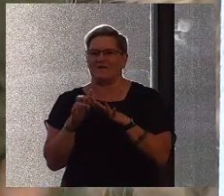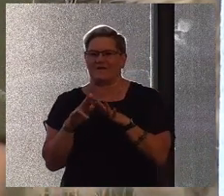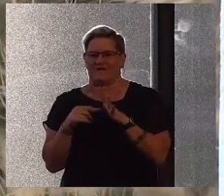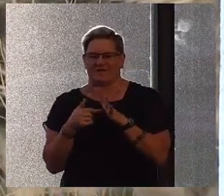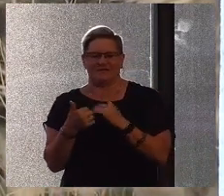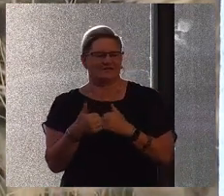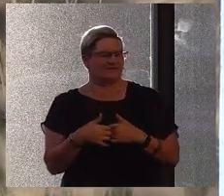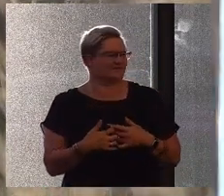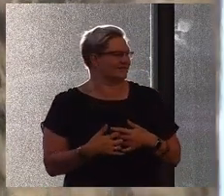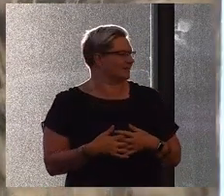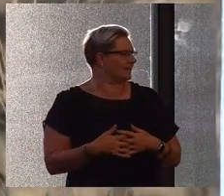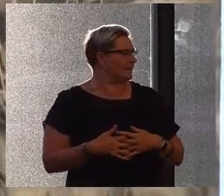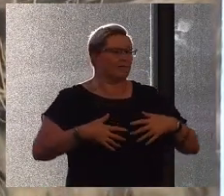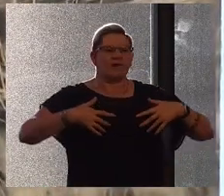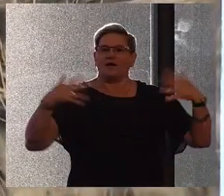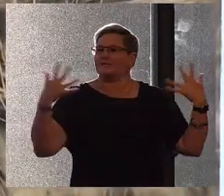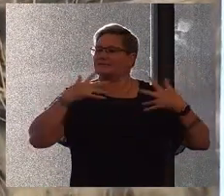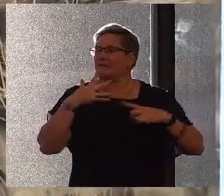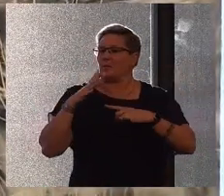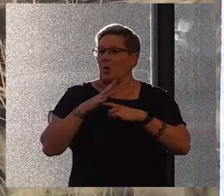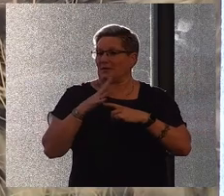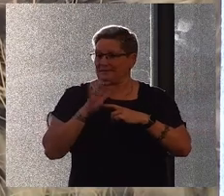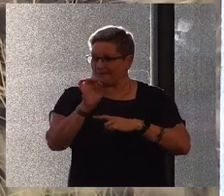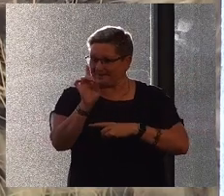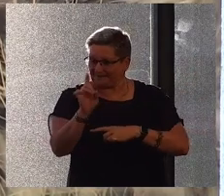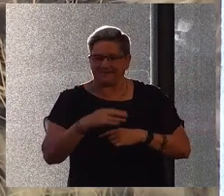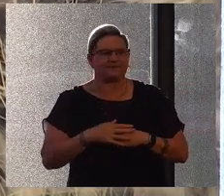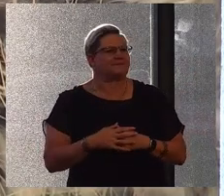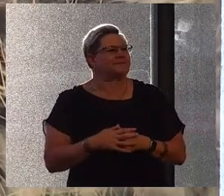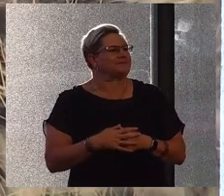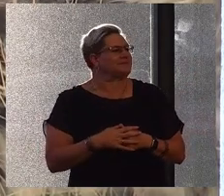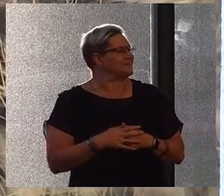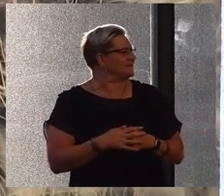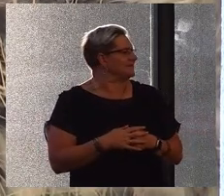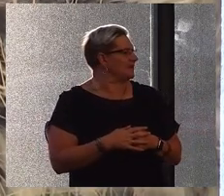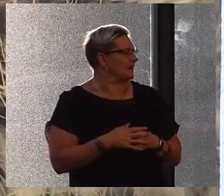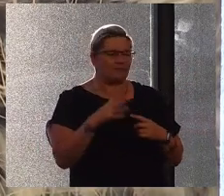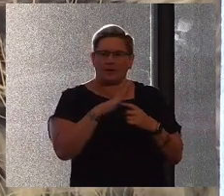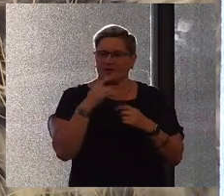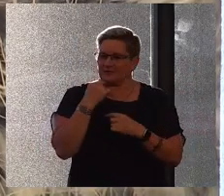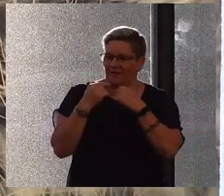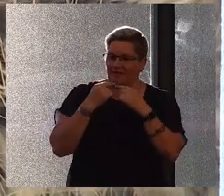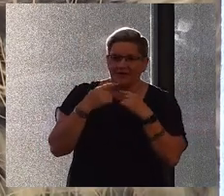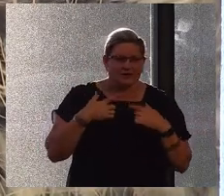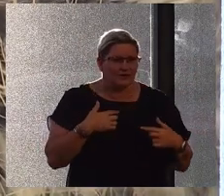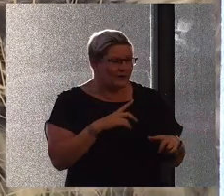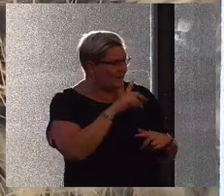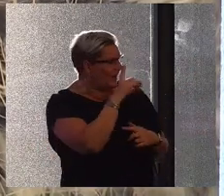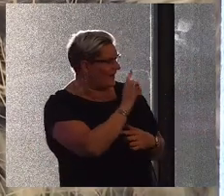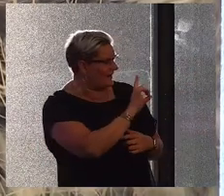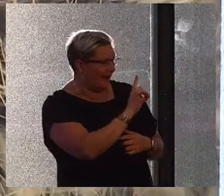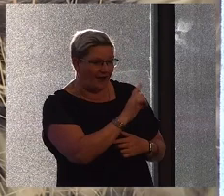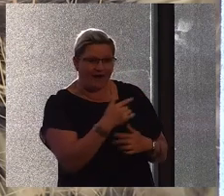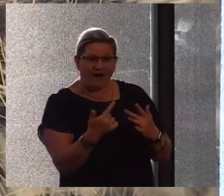All right. Speaking of important eras, see what I did there? No, don't start doing the references